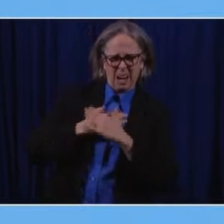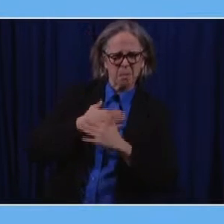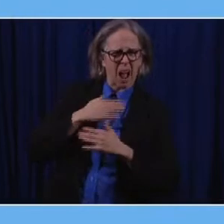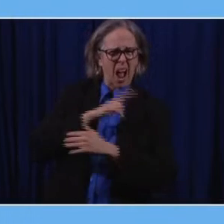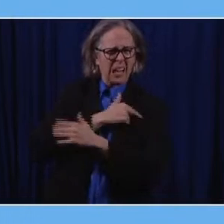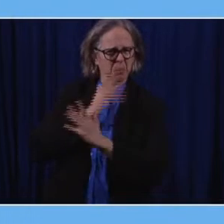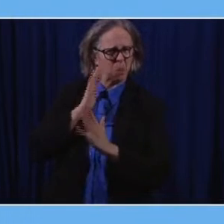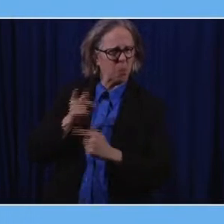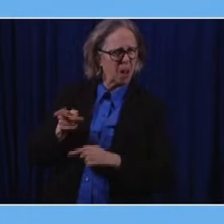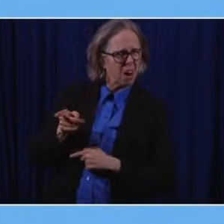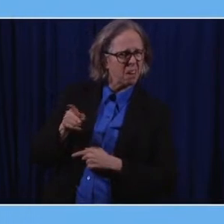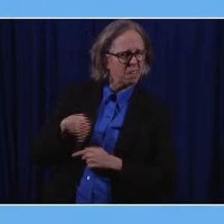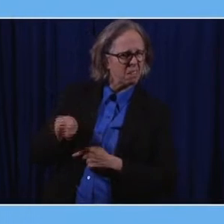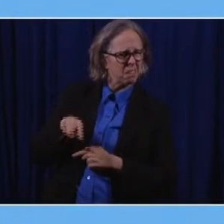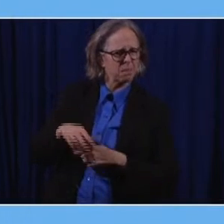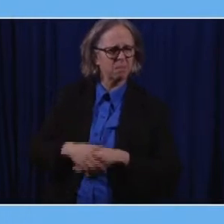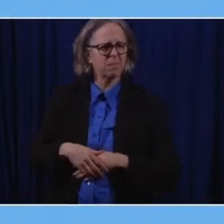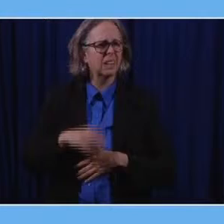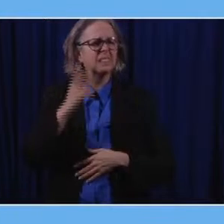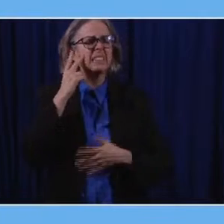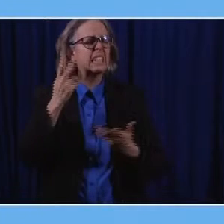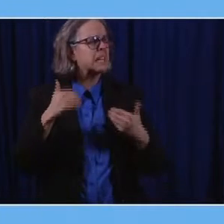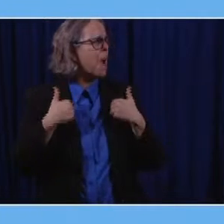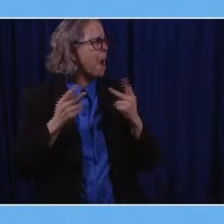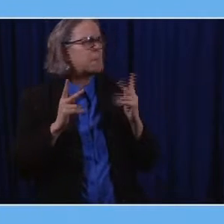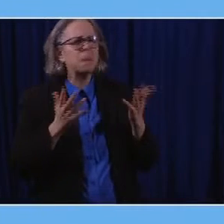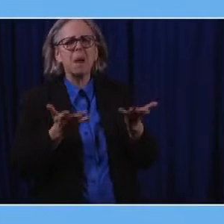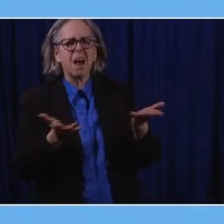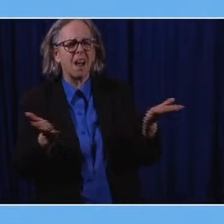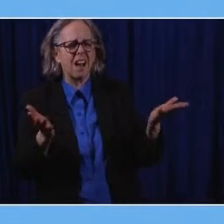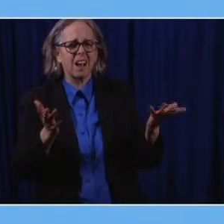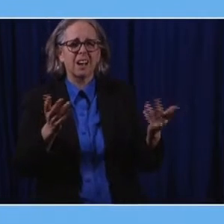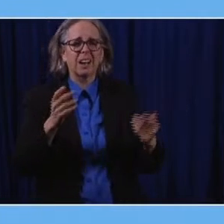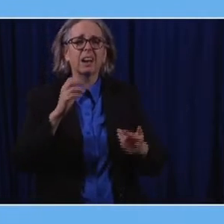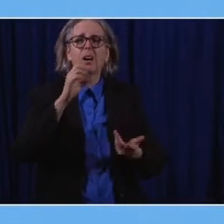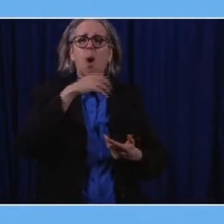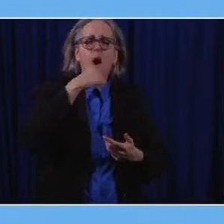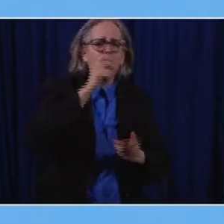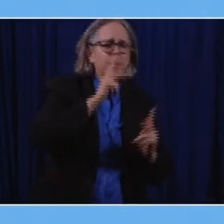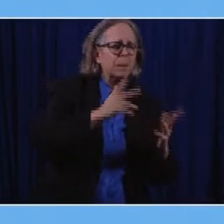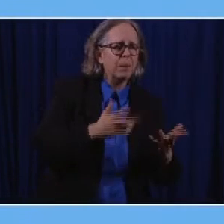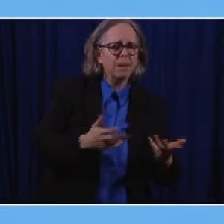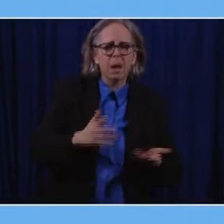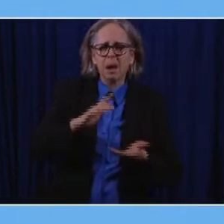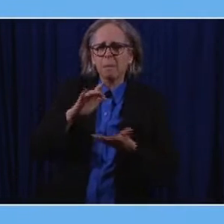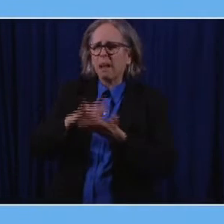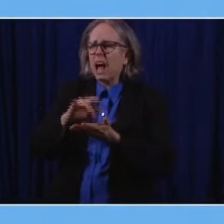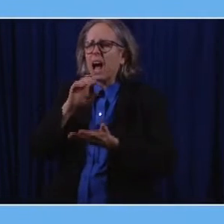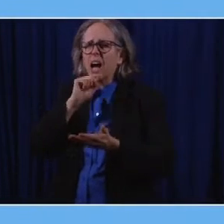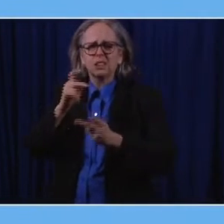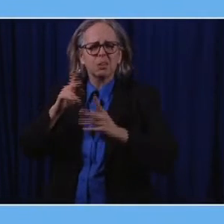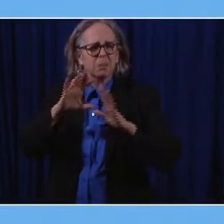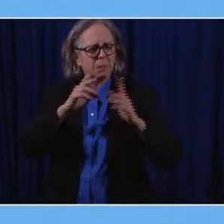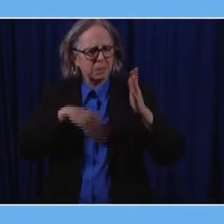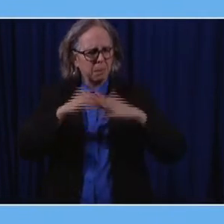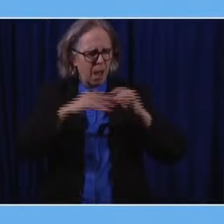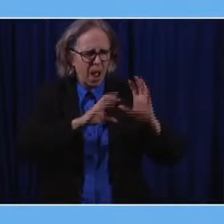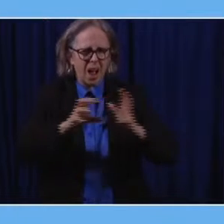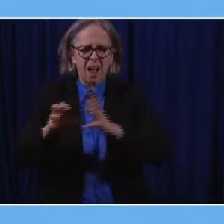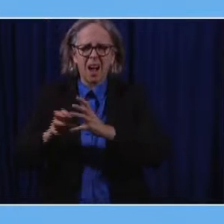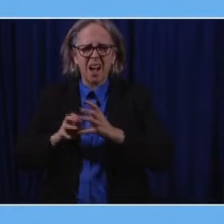come in. Elderly, in middle age. It does not discriminate. Some patients tell us they didn't think the virus was